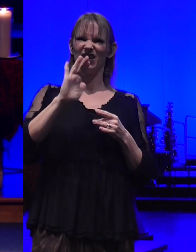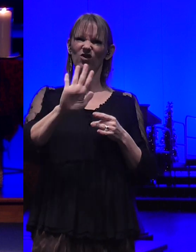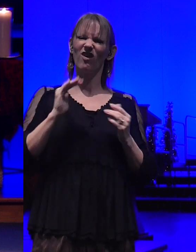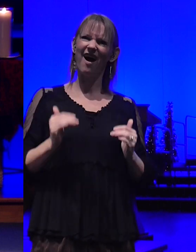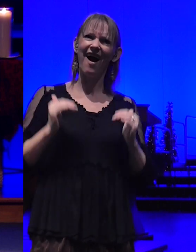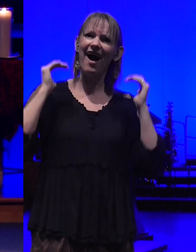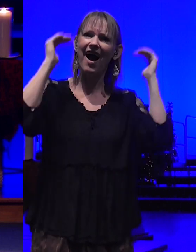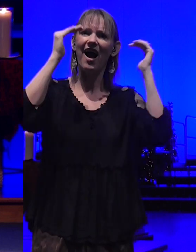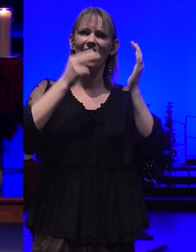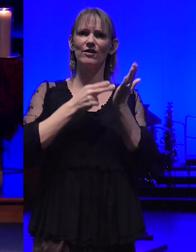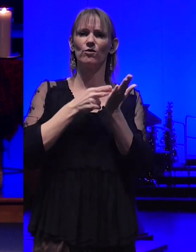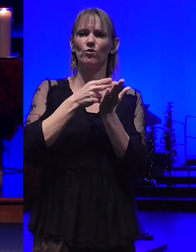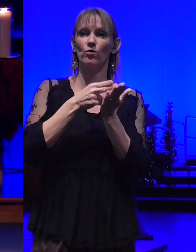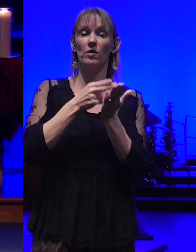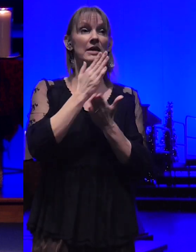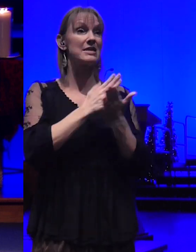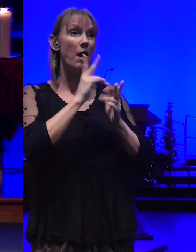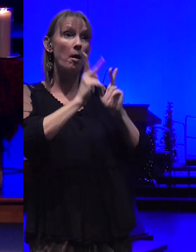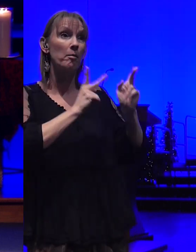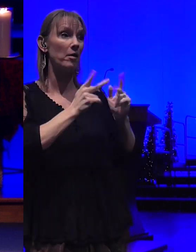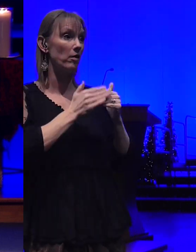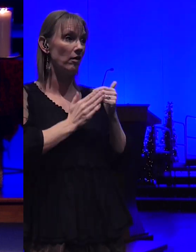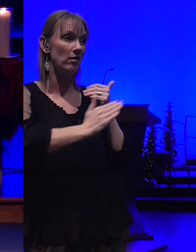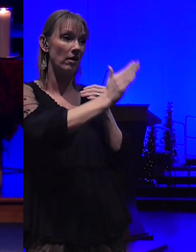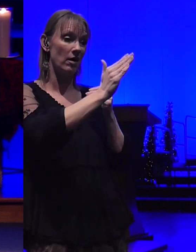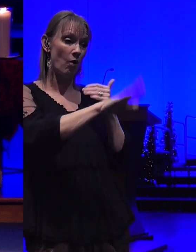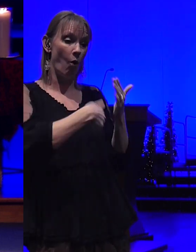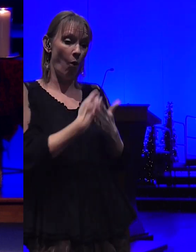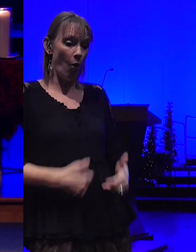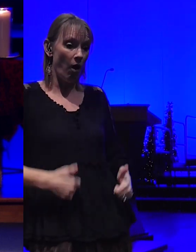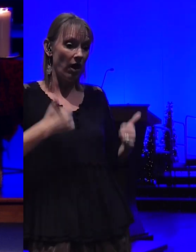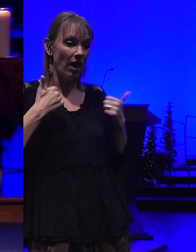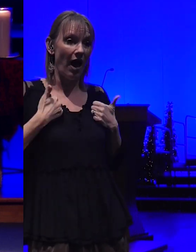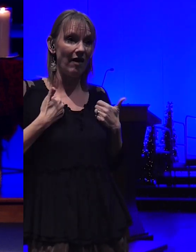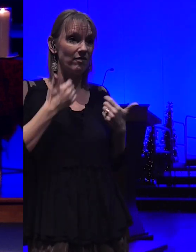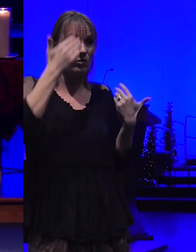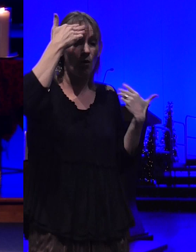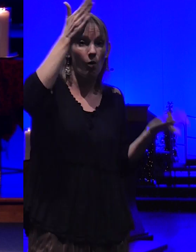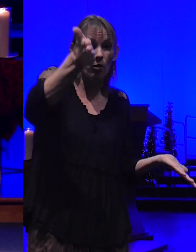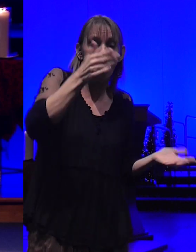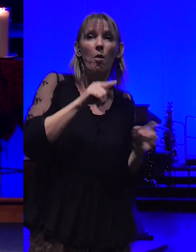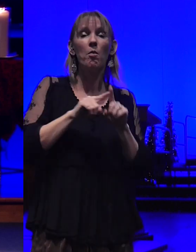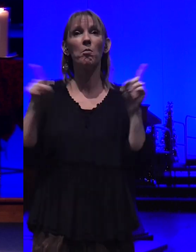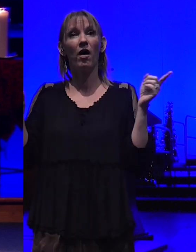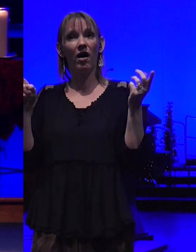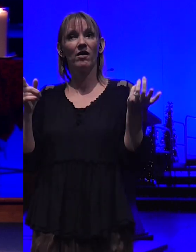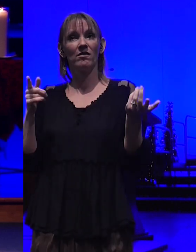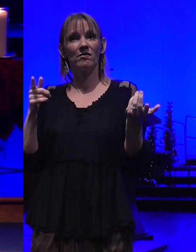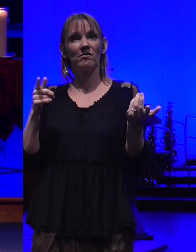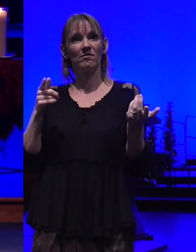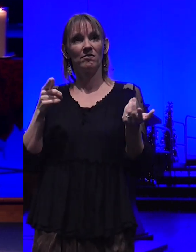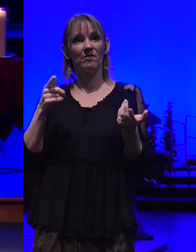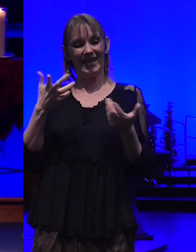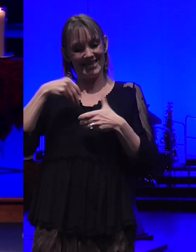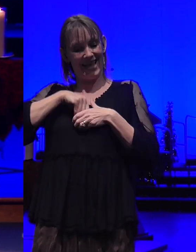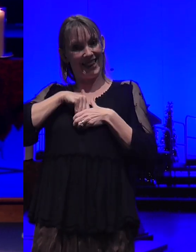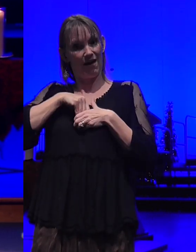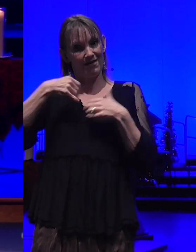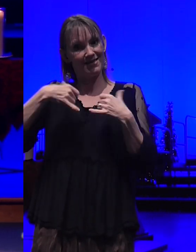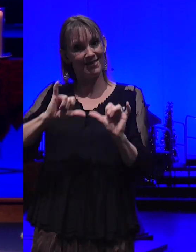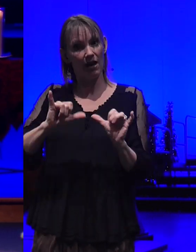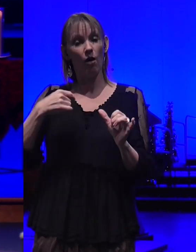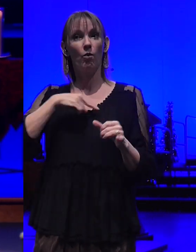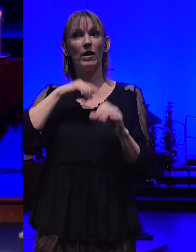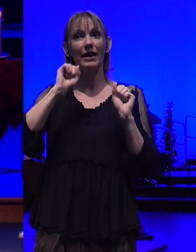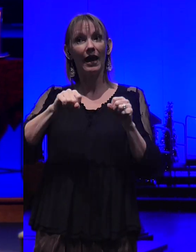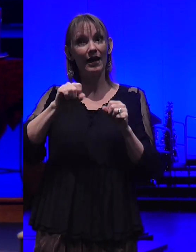truth. Some people go a lifetime and not discover it, but it's still their truth. And they'll discover it sometime. We can discover it at